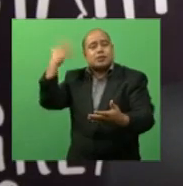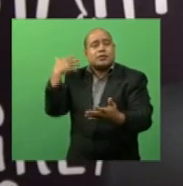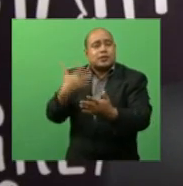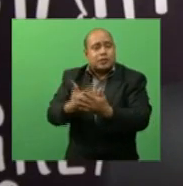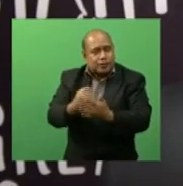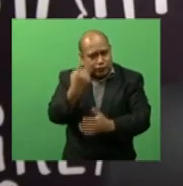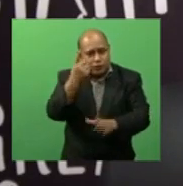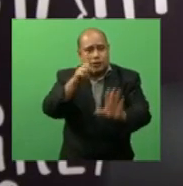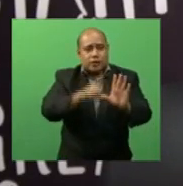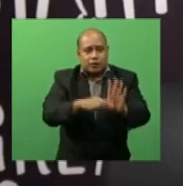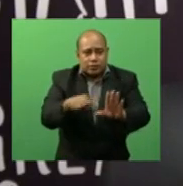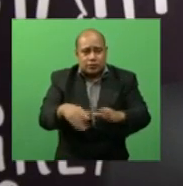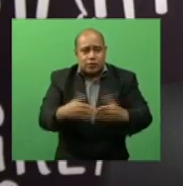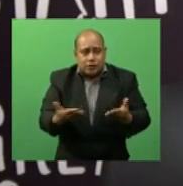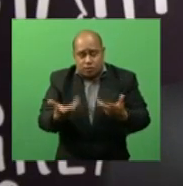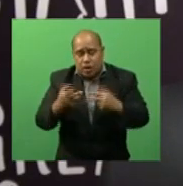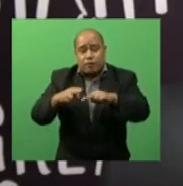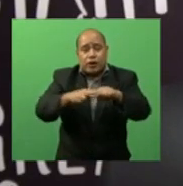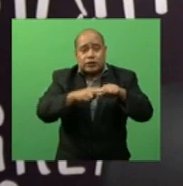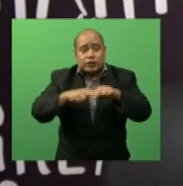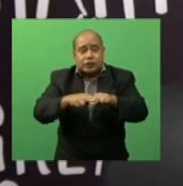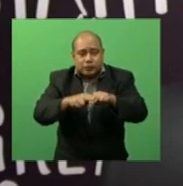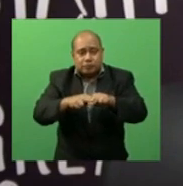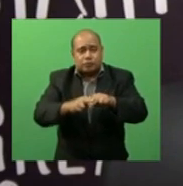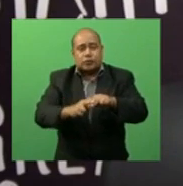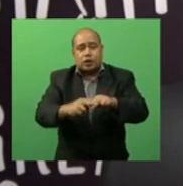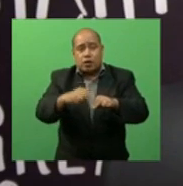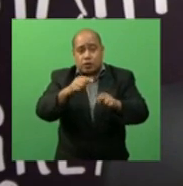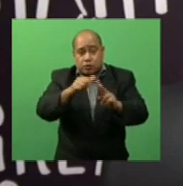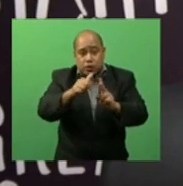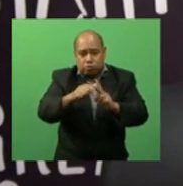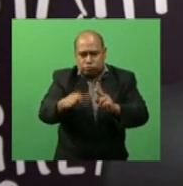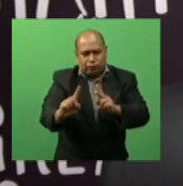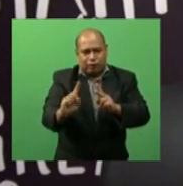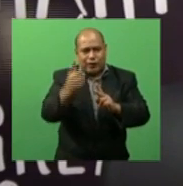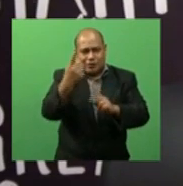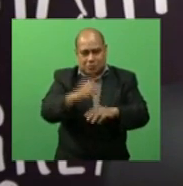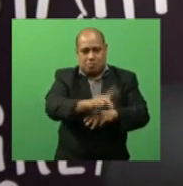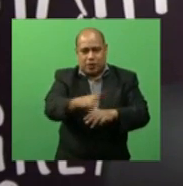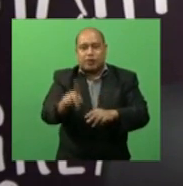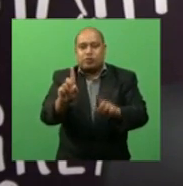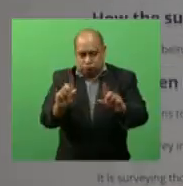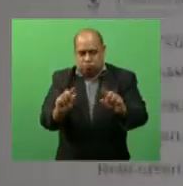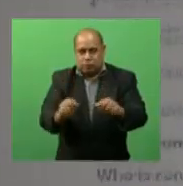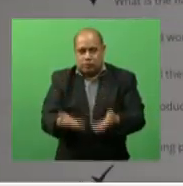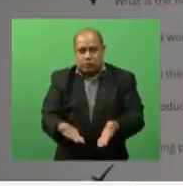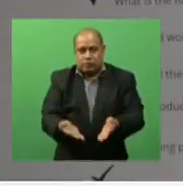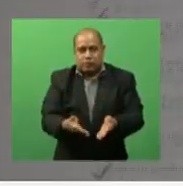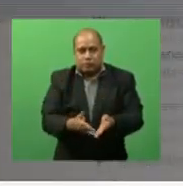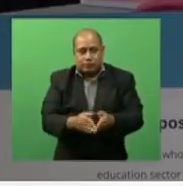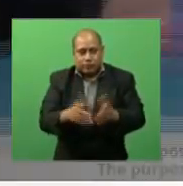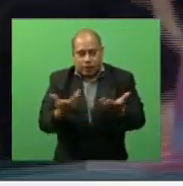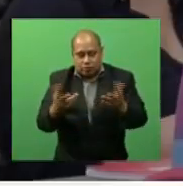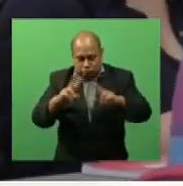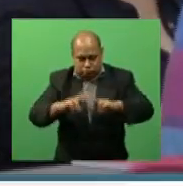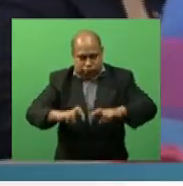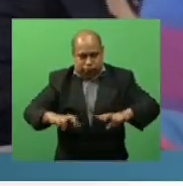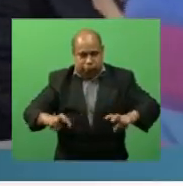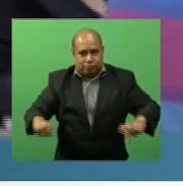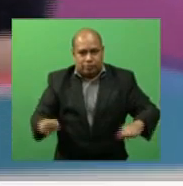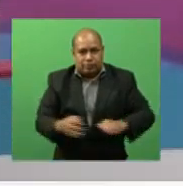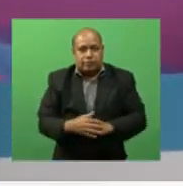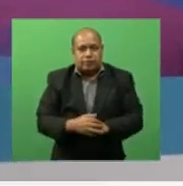and I think Fiji is also the first in the Pacific to be conducting this survey. The findings will